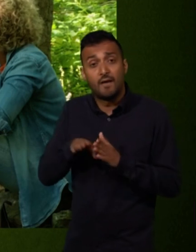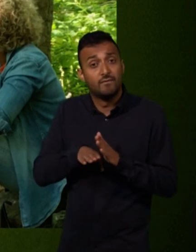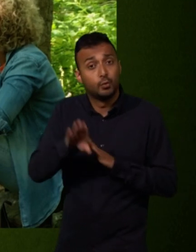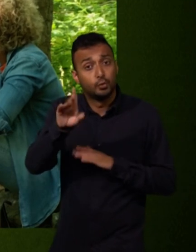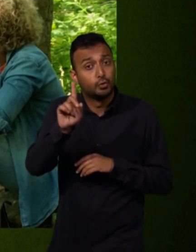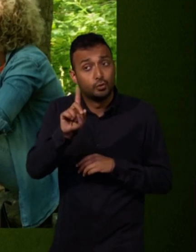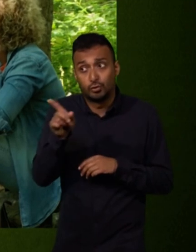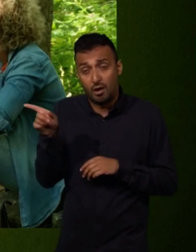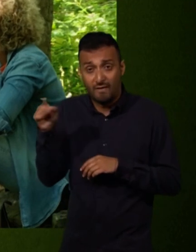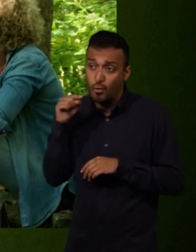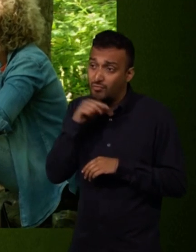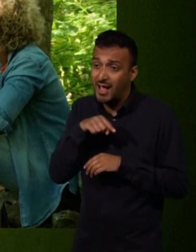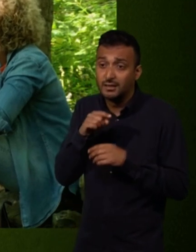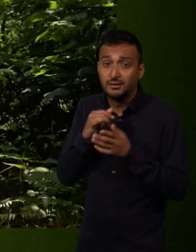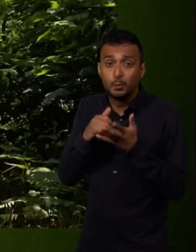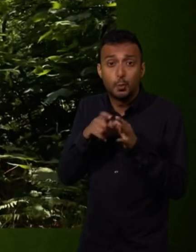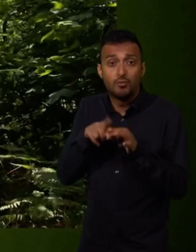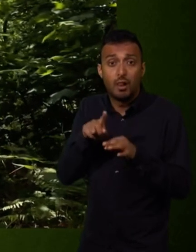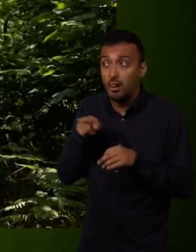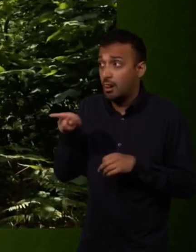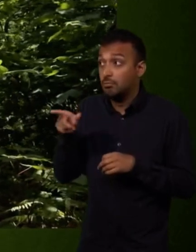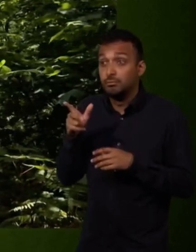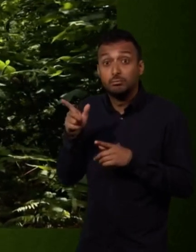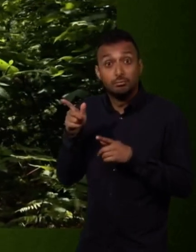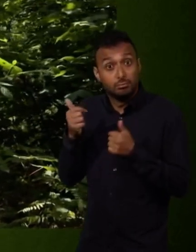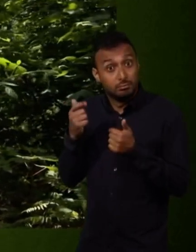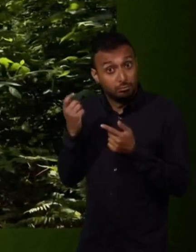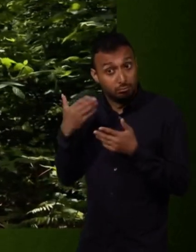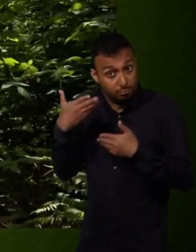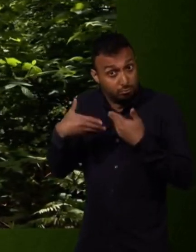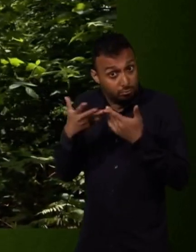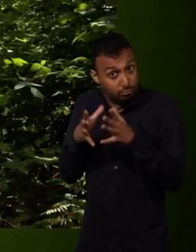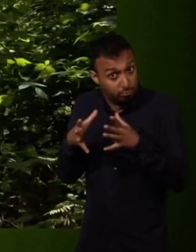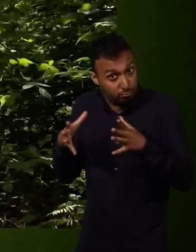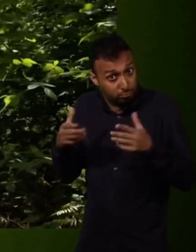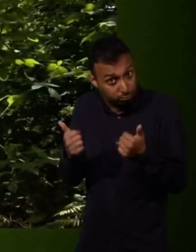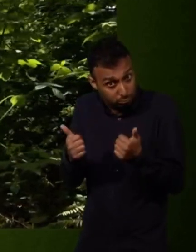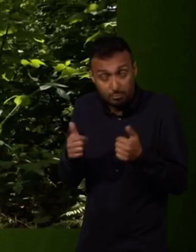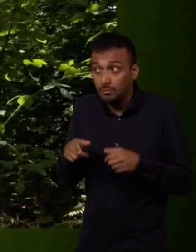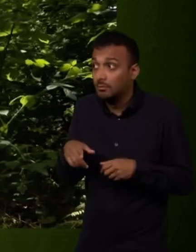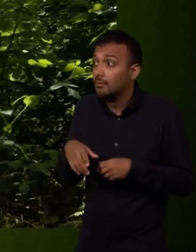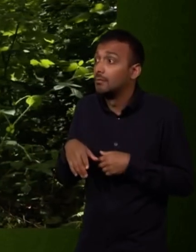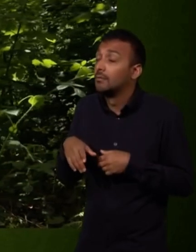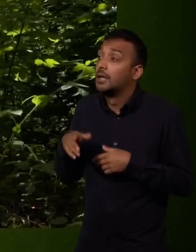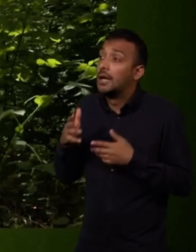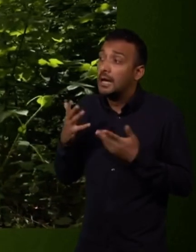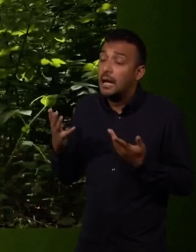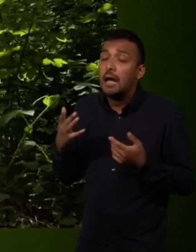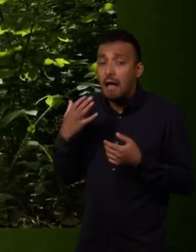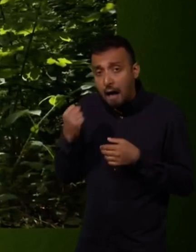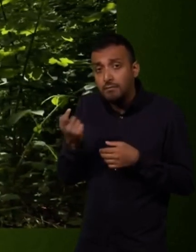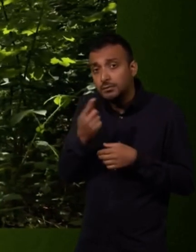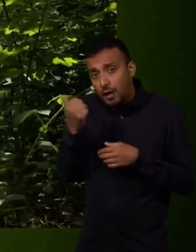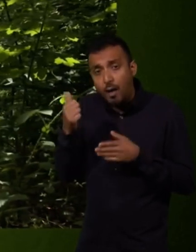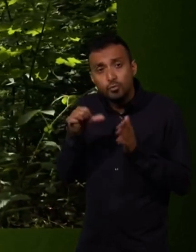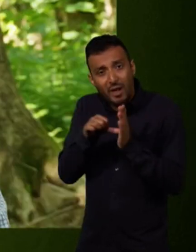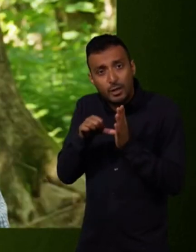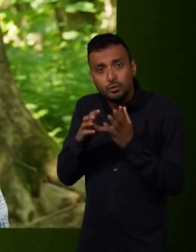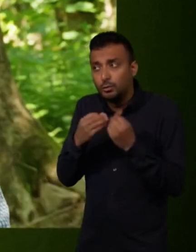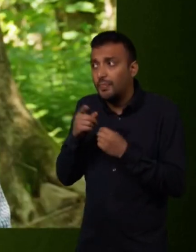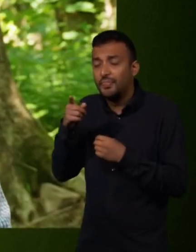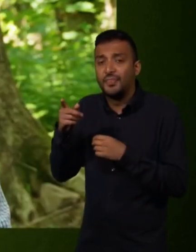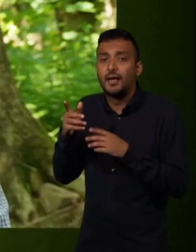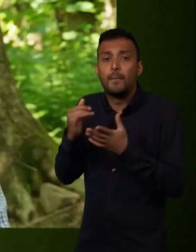doing really well. Yeah. We have some challenges. We have some unsympathetic habitat management, and we need to try and work to resolve